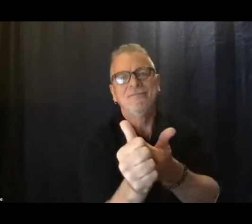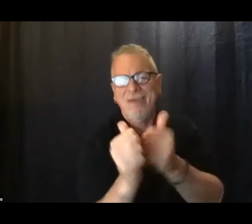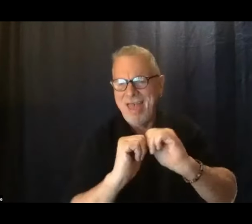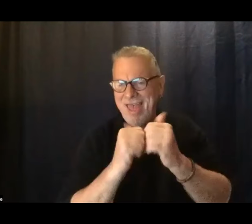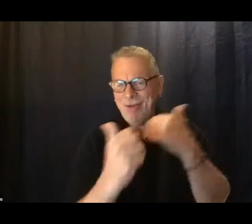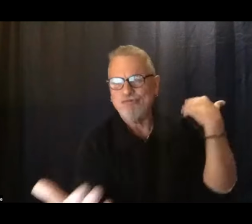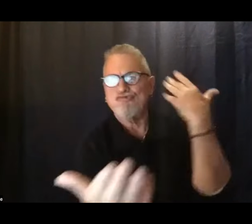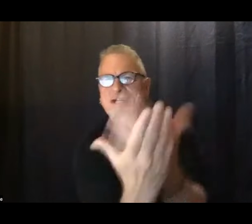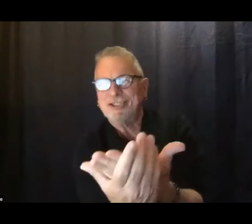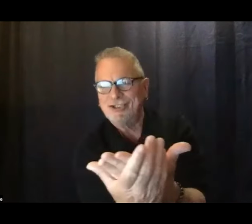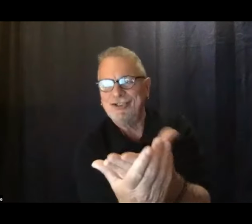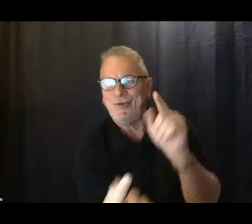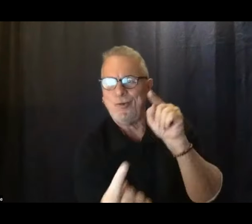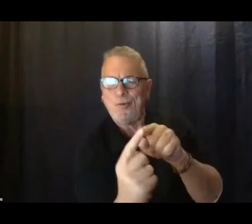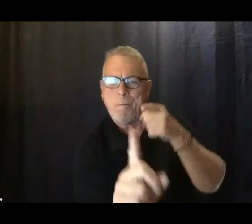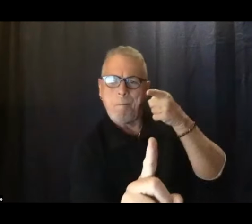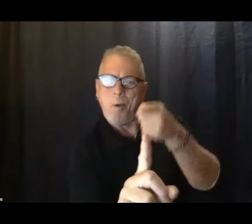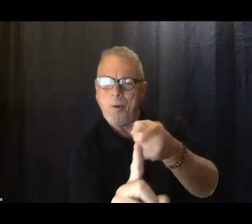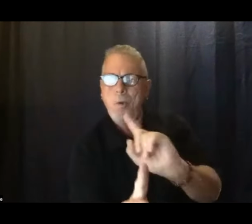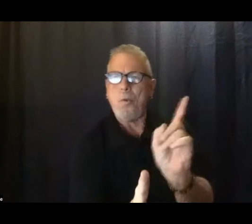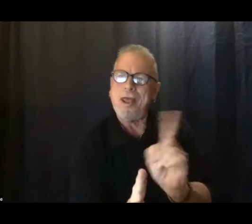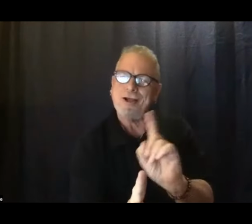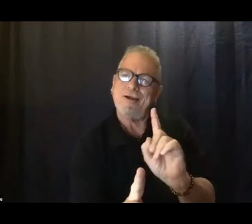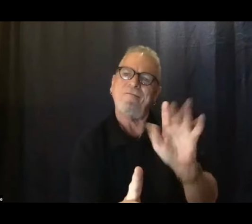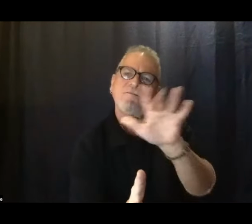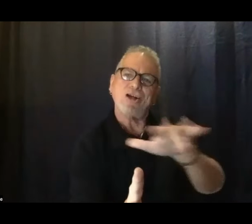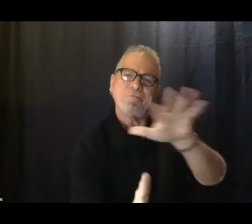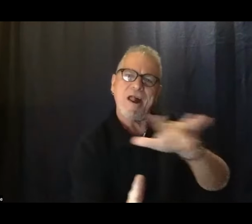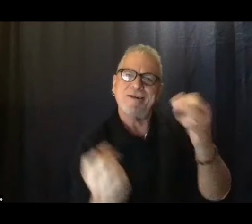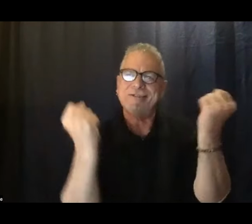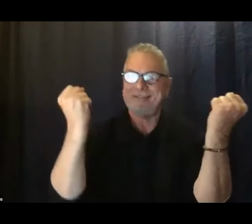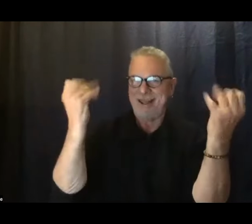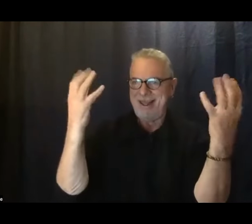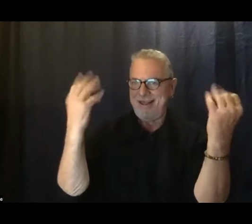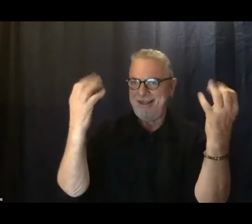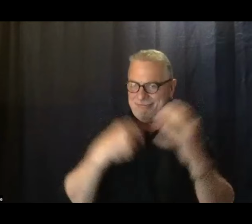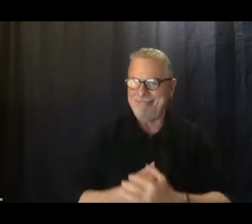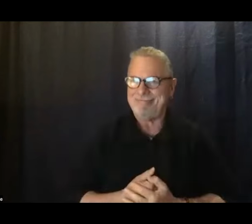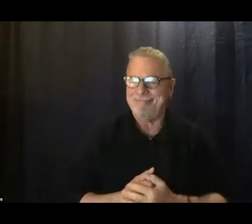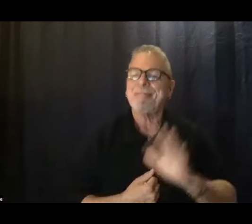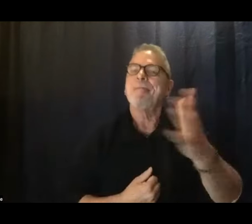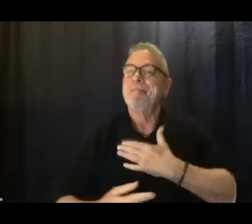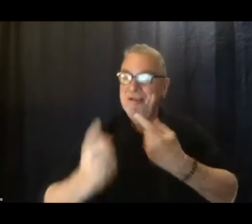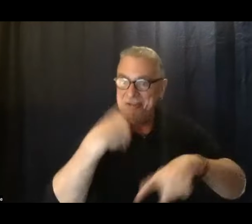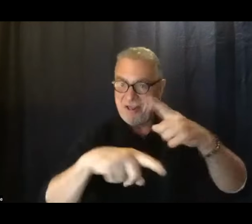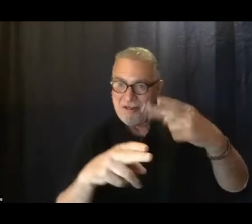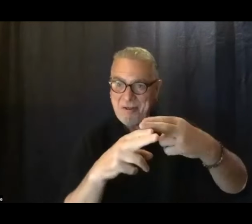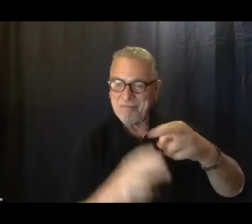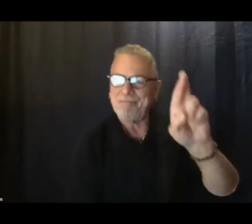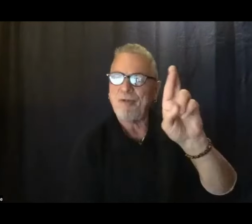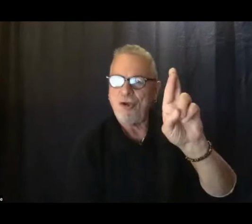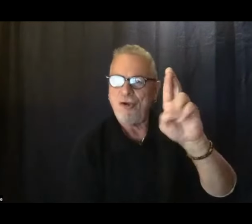with letters, and there are different reasons as to why, where, and when fingerspelling occurs in sign